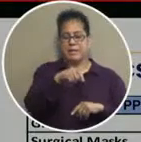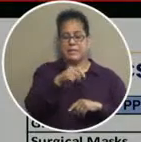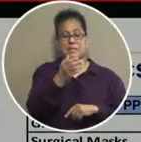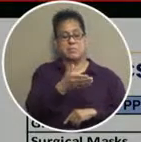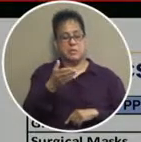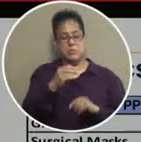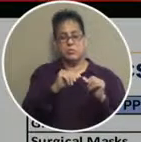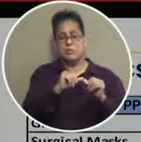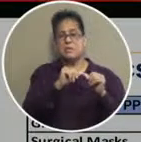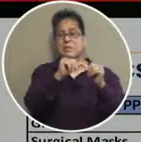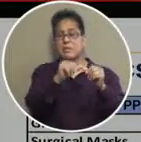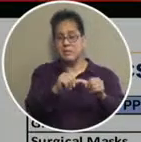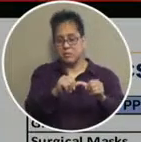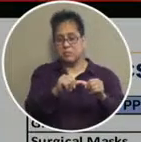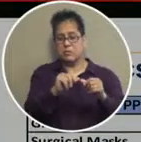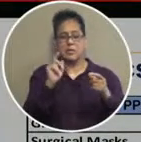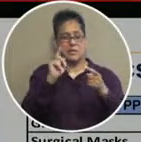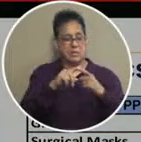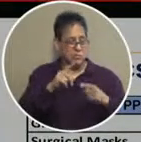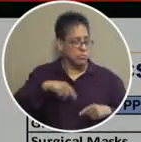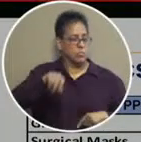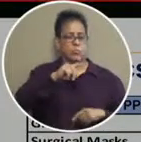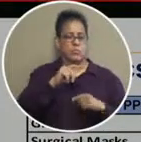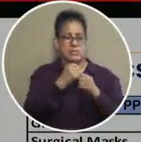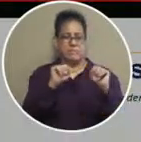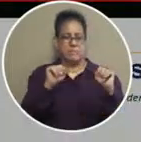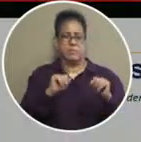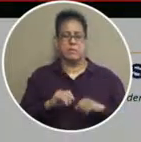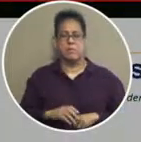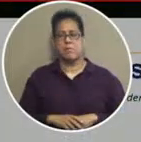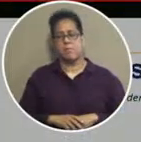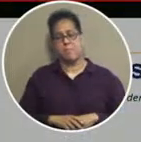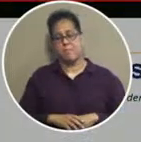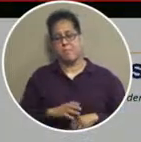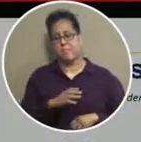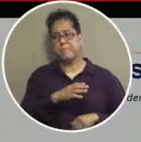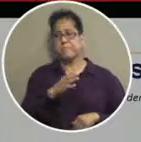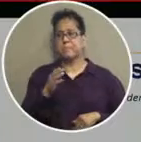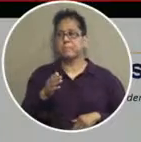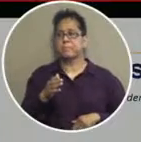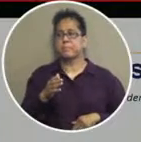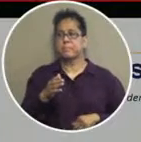to continue and to keep each other safe. Next slide, please.